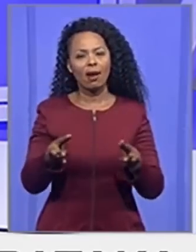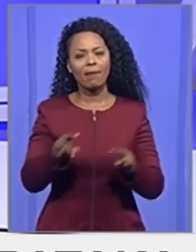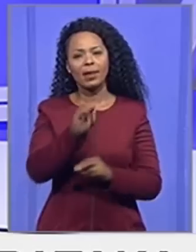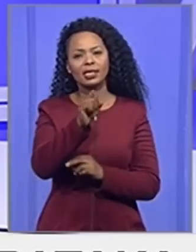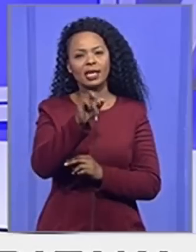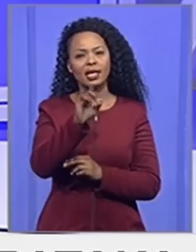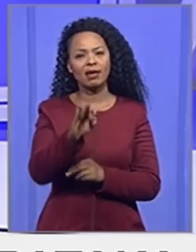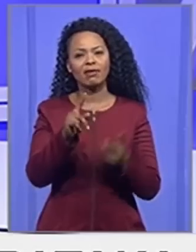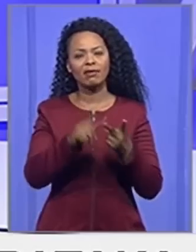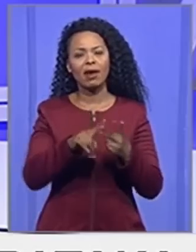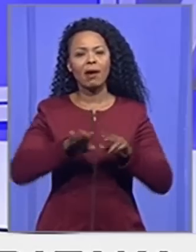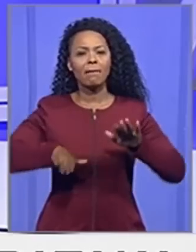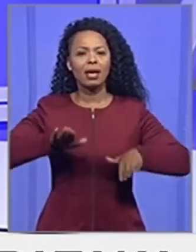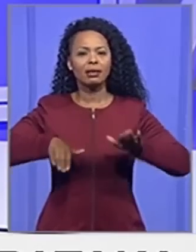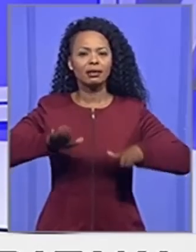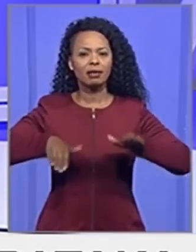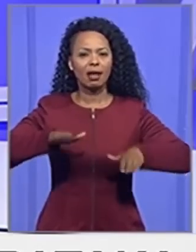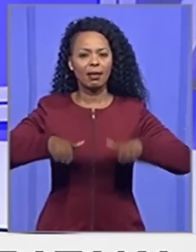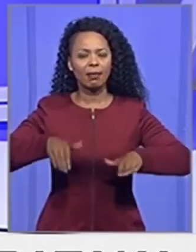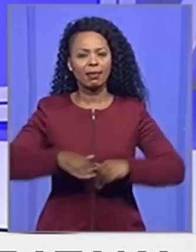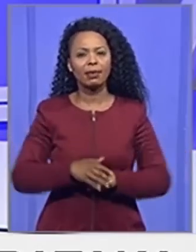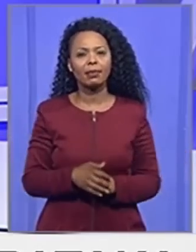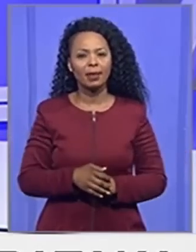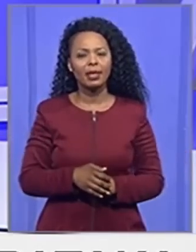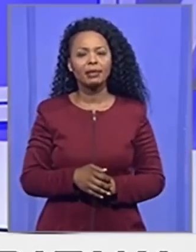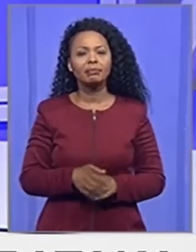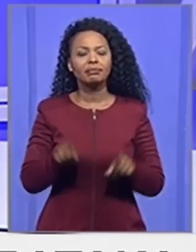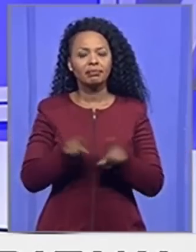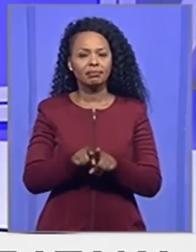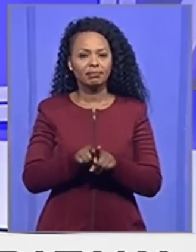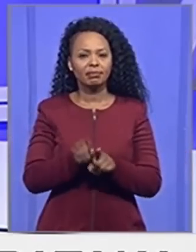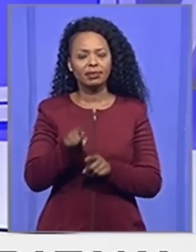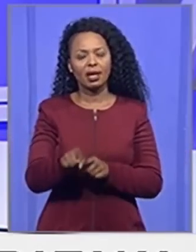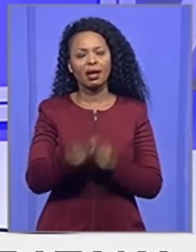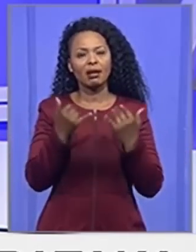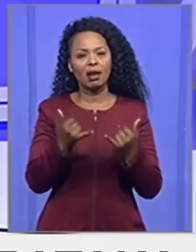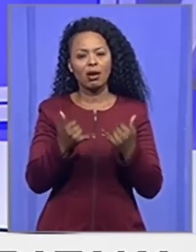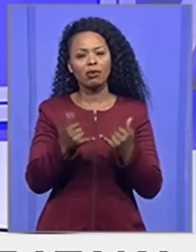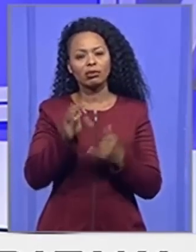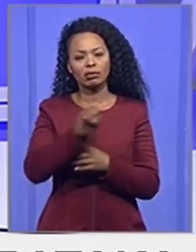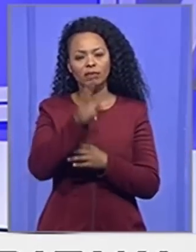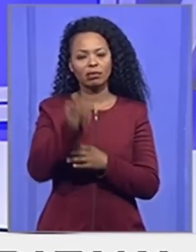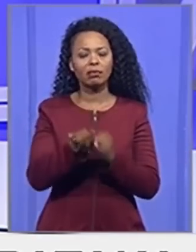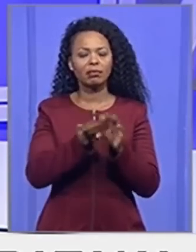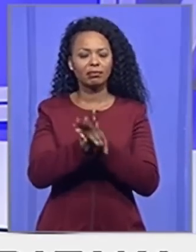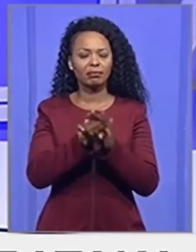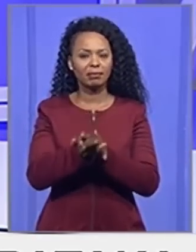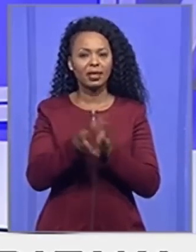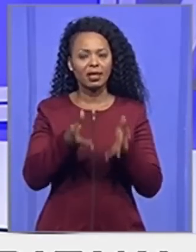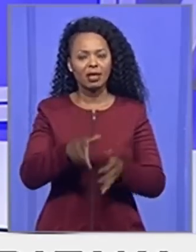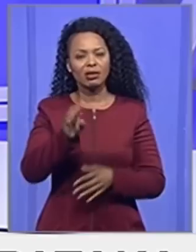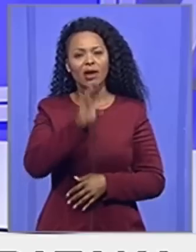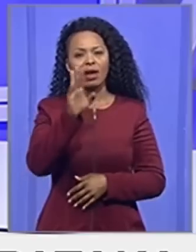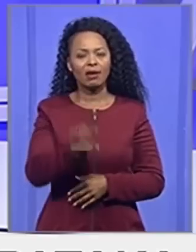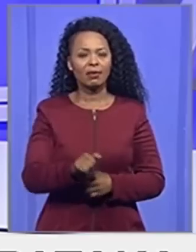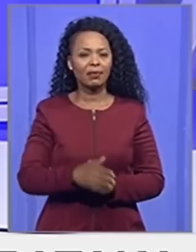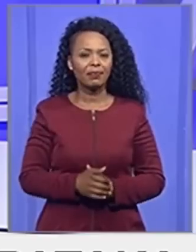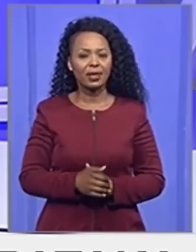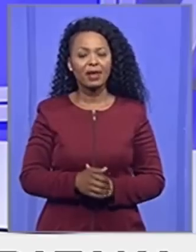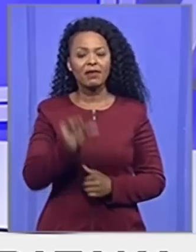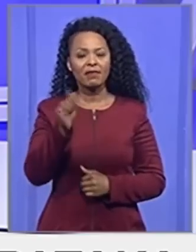le Pan South African Language Board, PanSALB, le ba mokgatlo wa ditšhaba kopano ka Afrika Borwa. Kopano ya mathomo